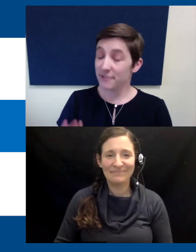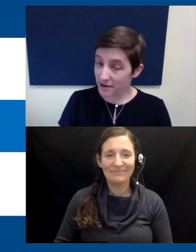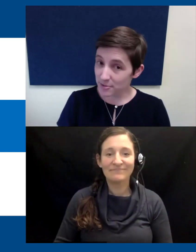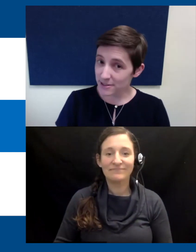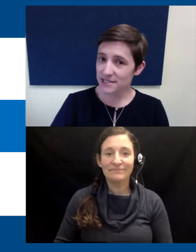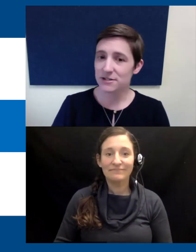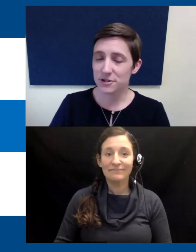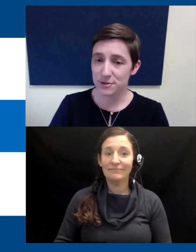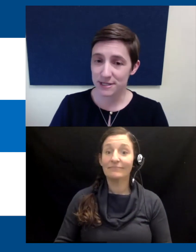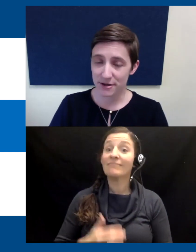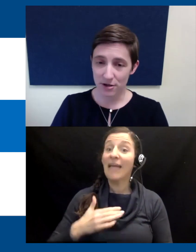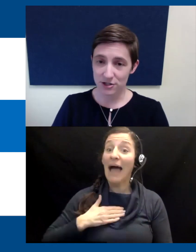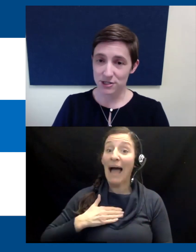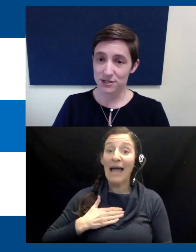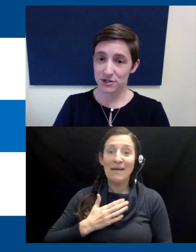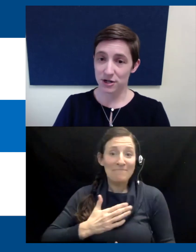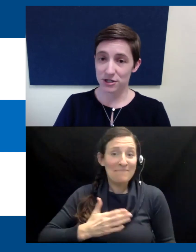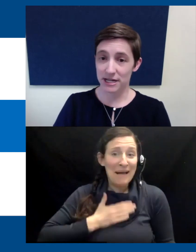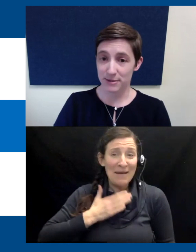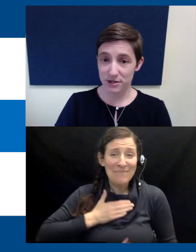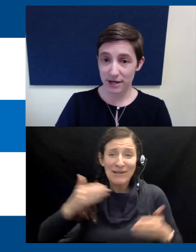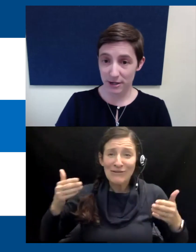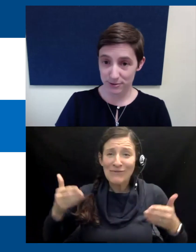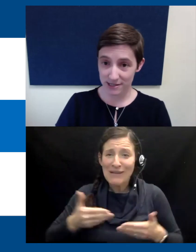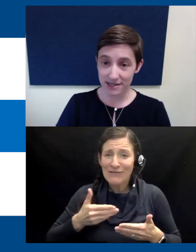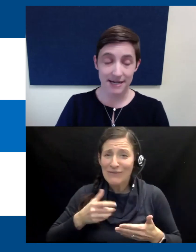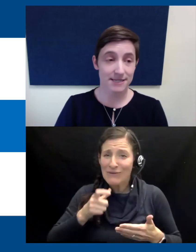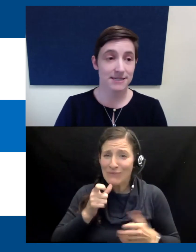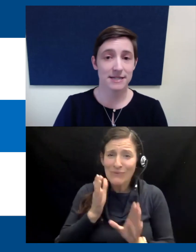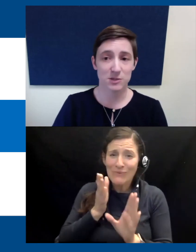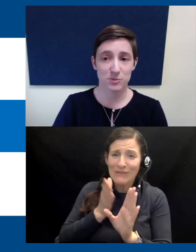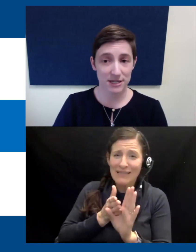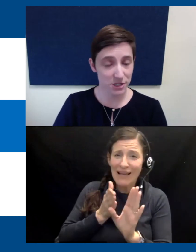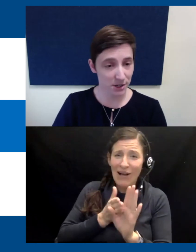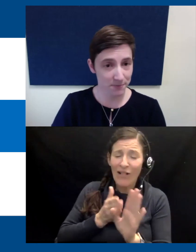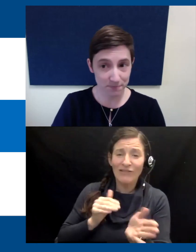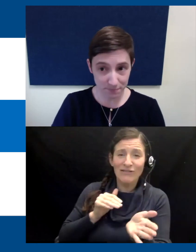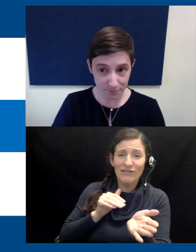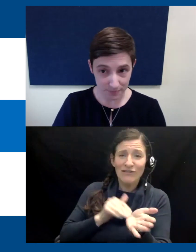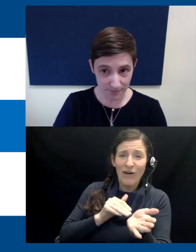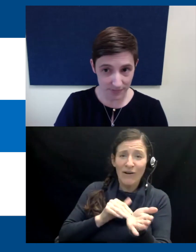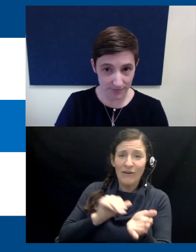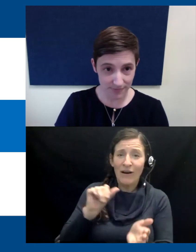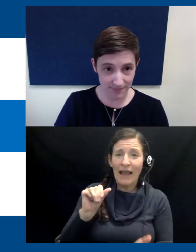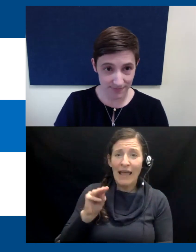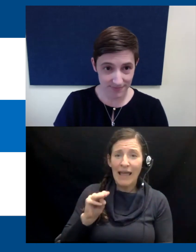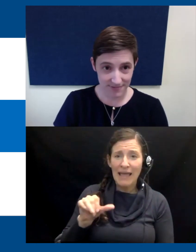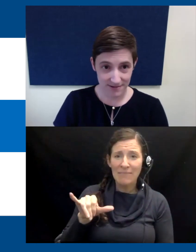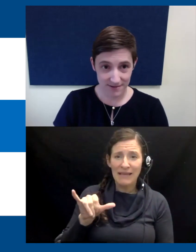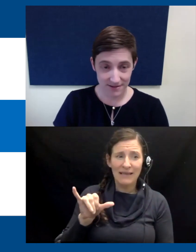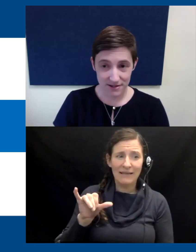I am very pleased to introduce psychologist Dr. Amy Zarkowski as today's presenter.